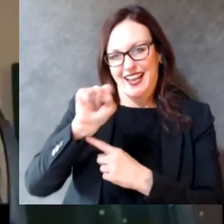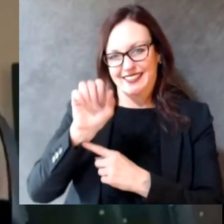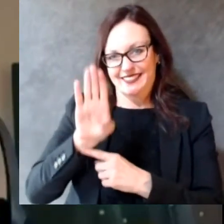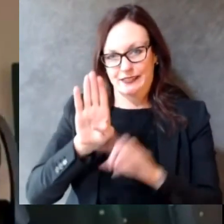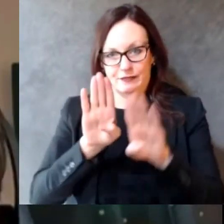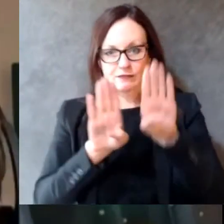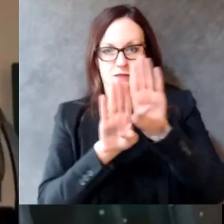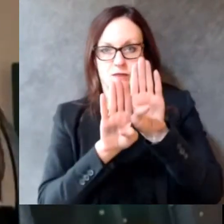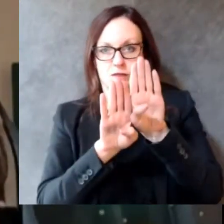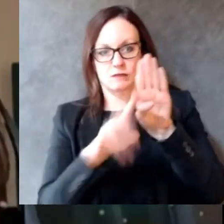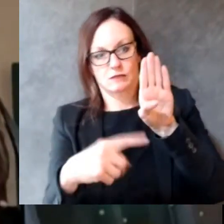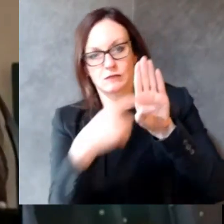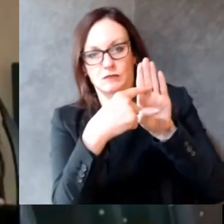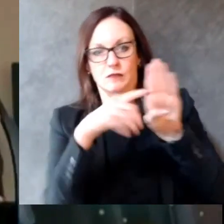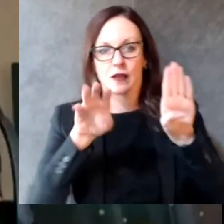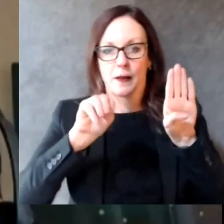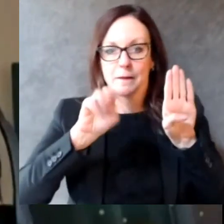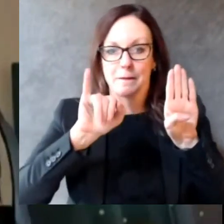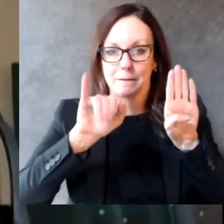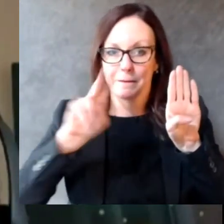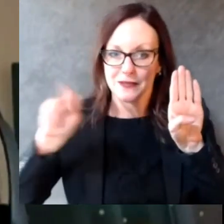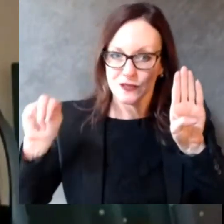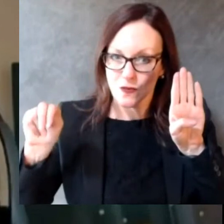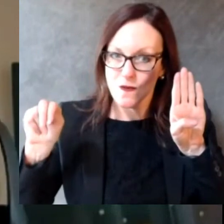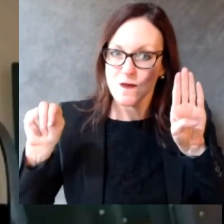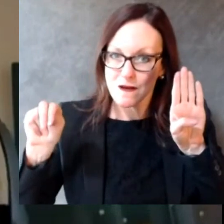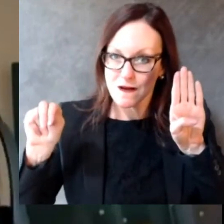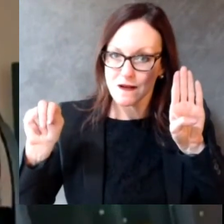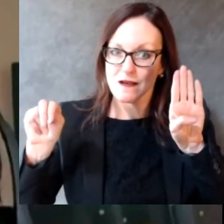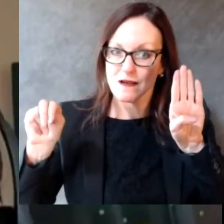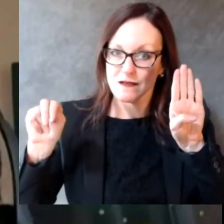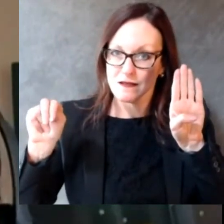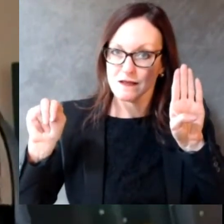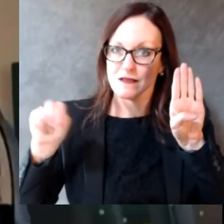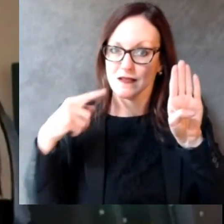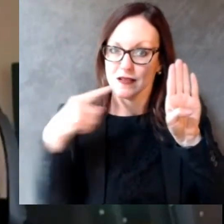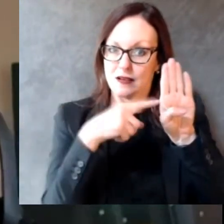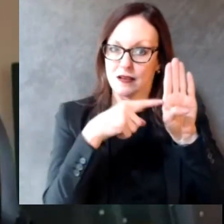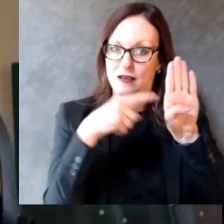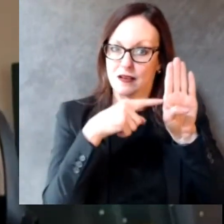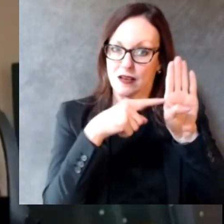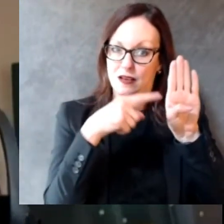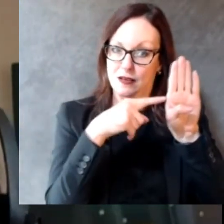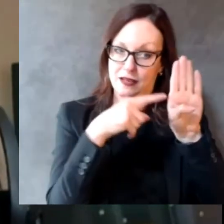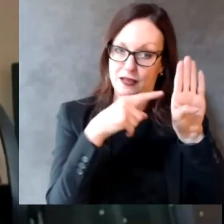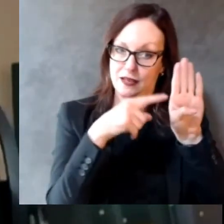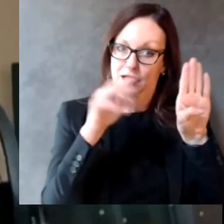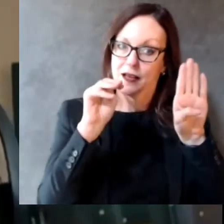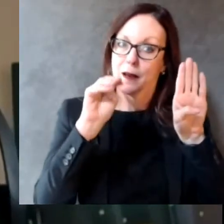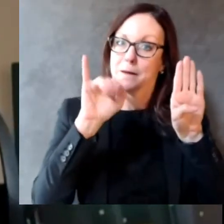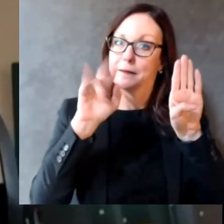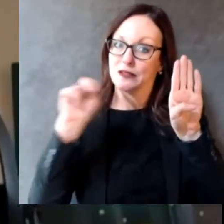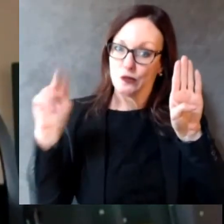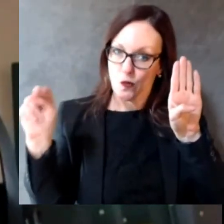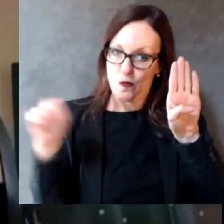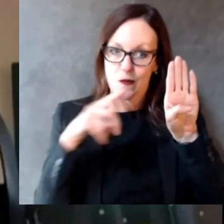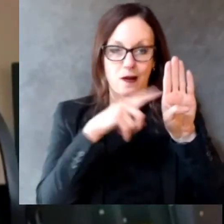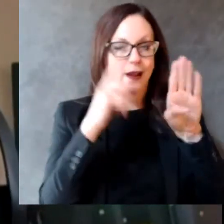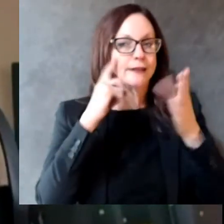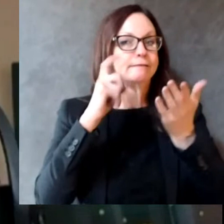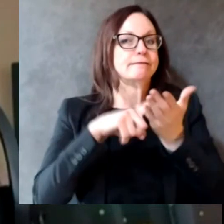like Minnesota, Michigan, Illinois, have started to traverse